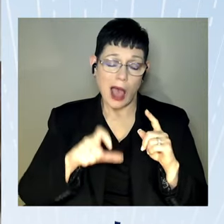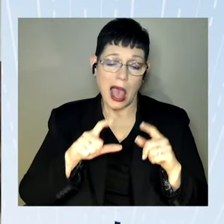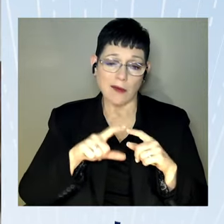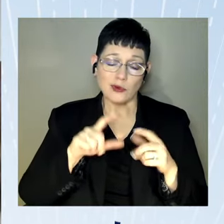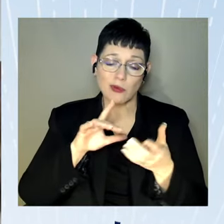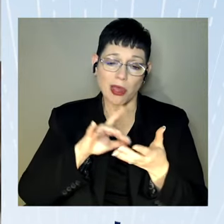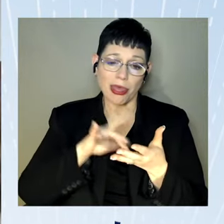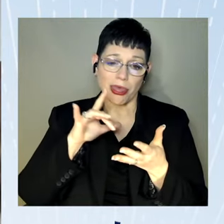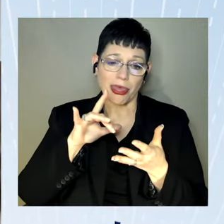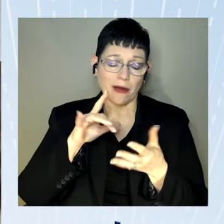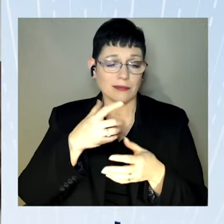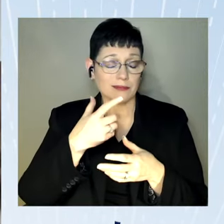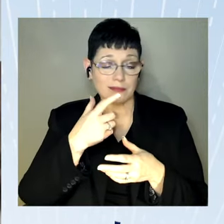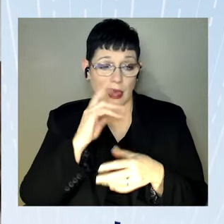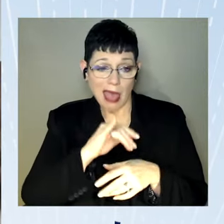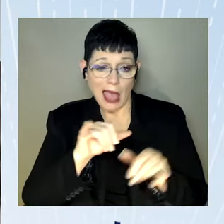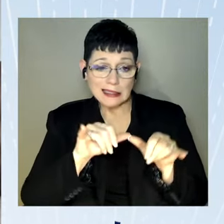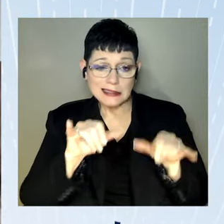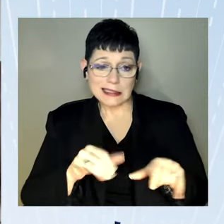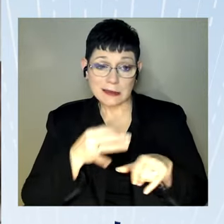childcare services soon.